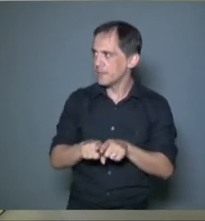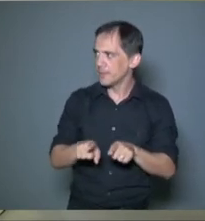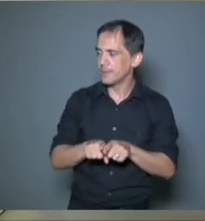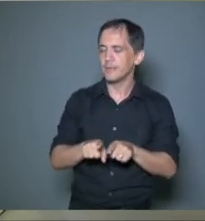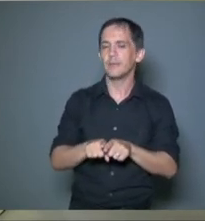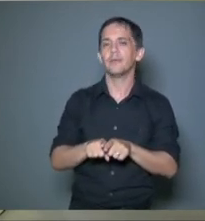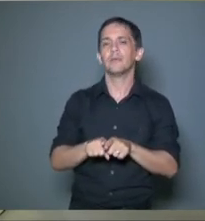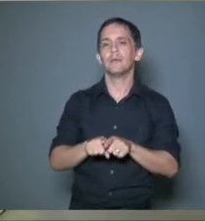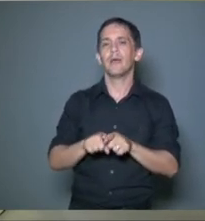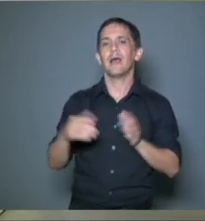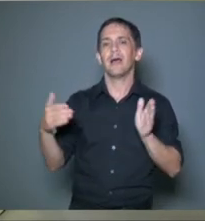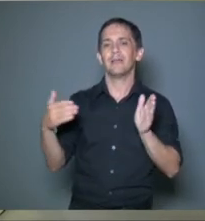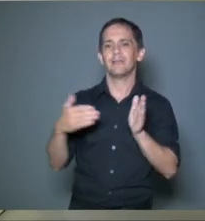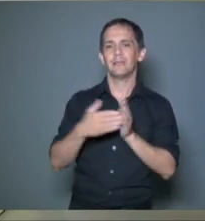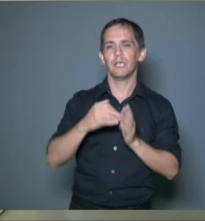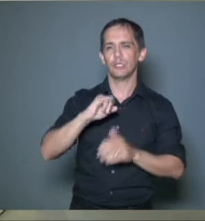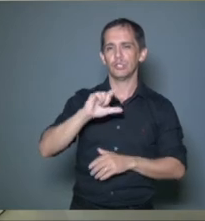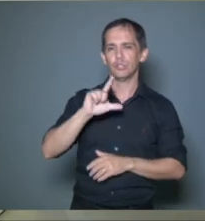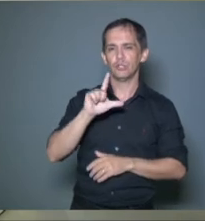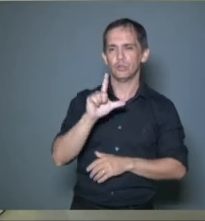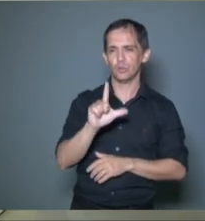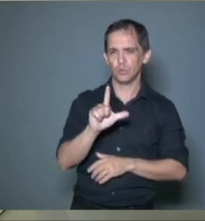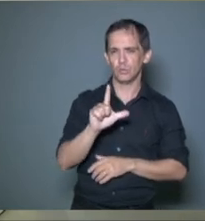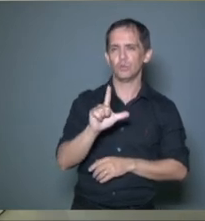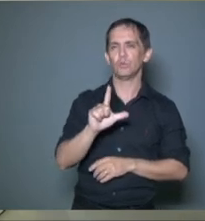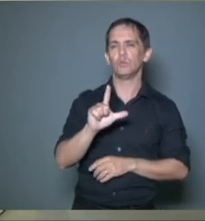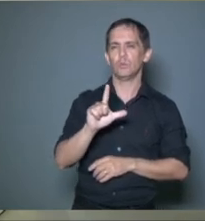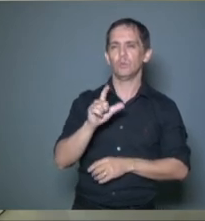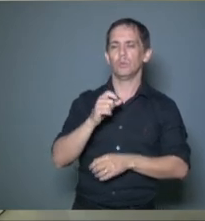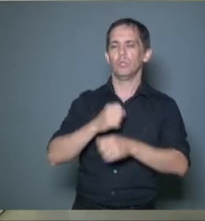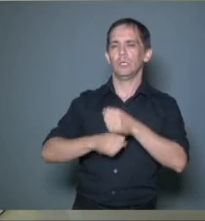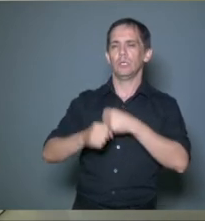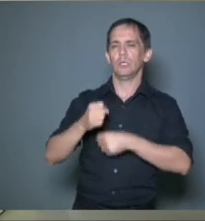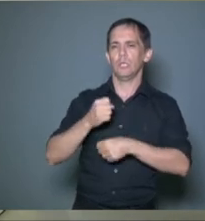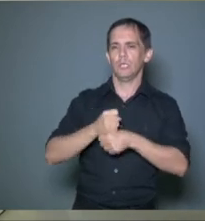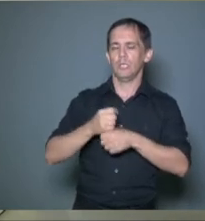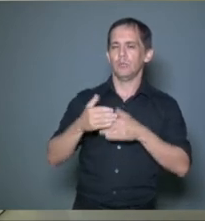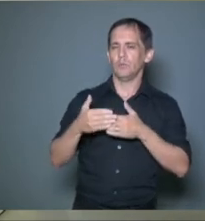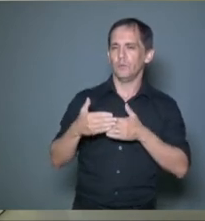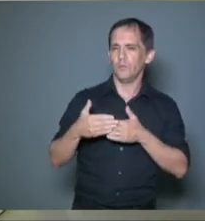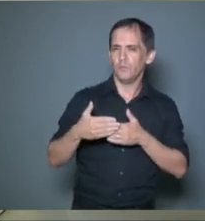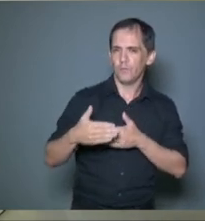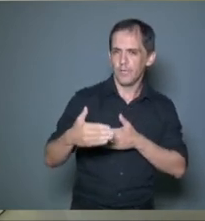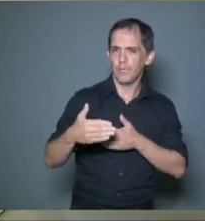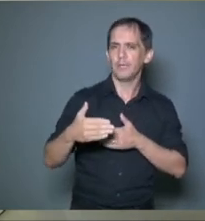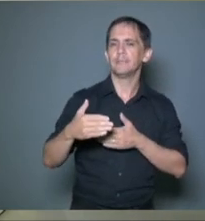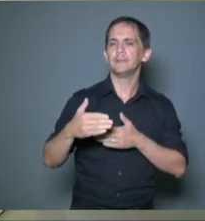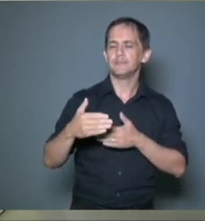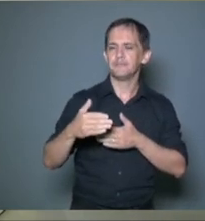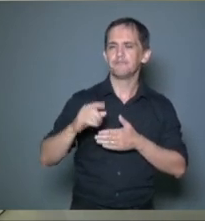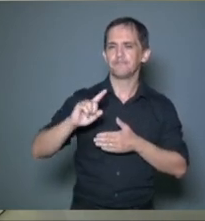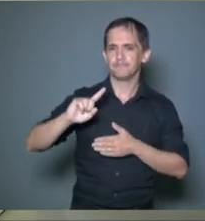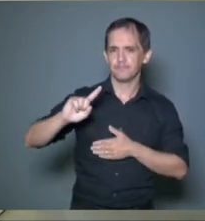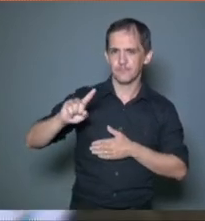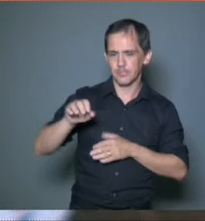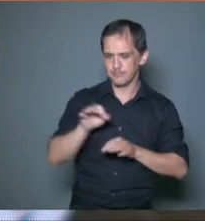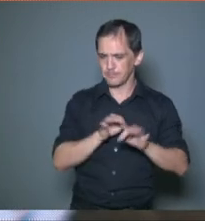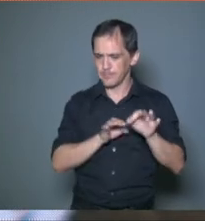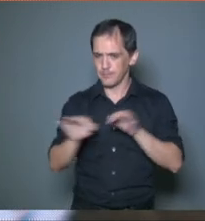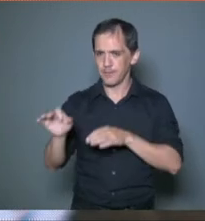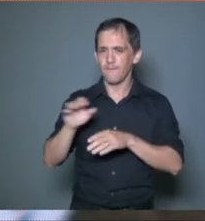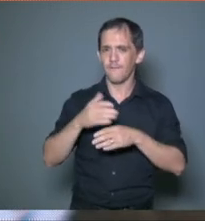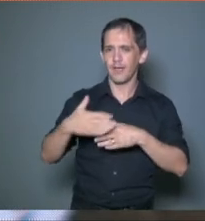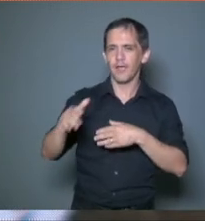are exporting the balance of last year's crop. We will conclude until June, and we will